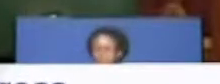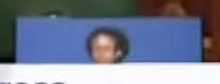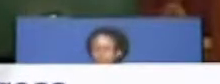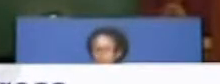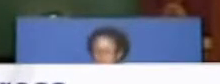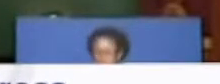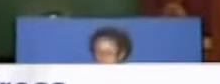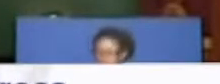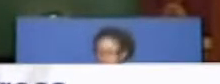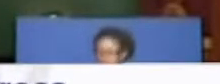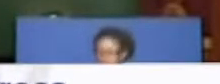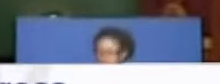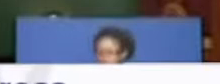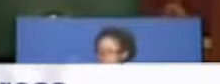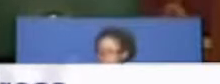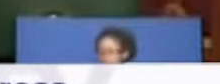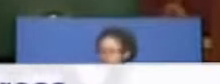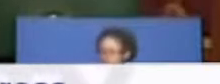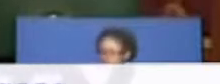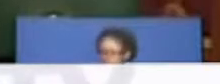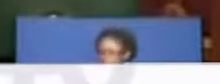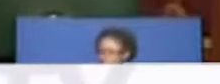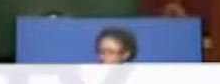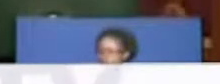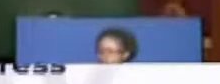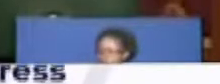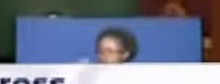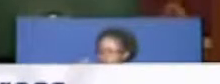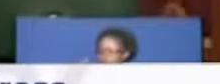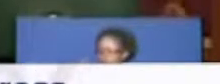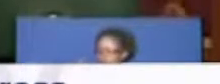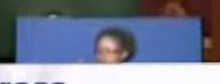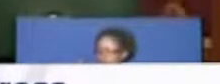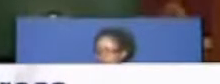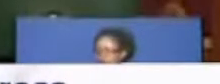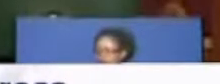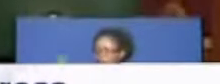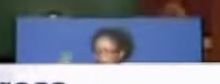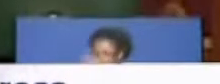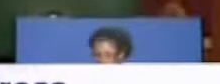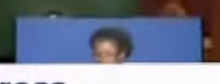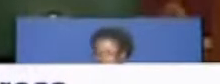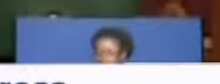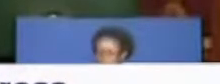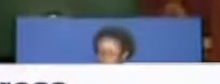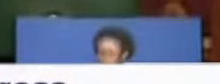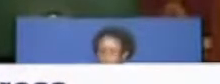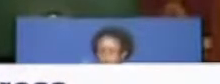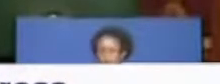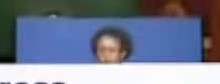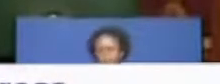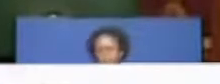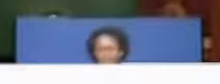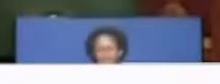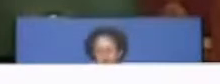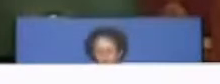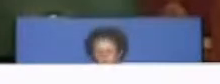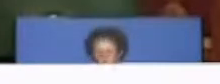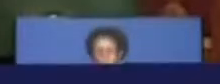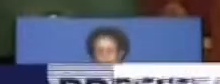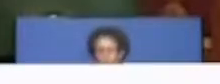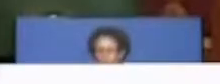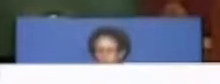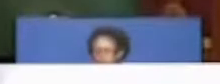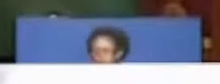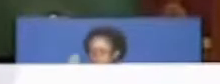Day this year to cushion the economy with a further Kenya shillings $25 billion as our third